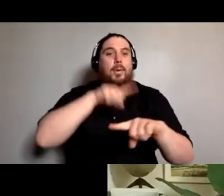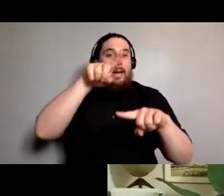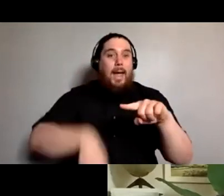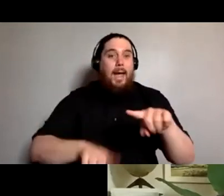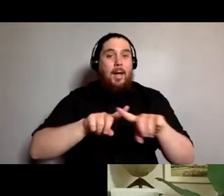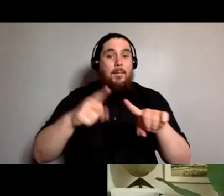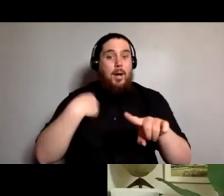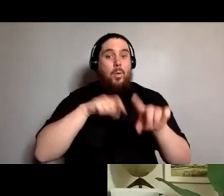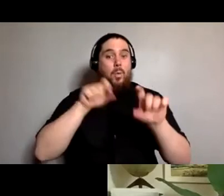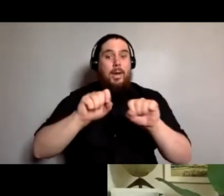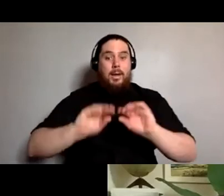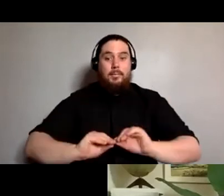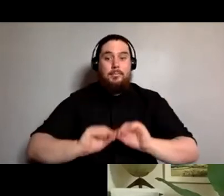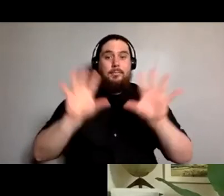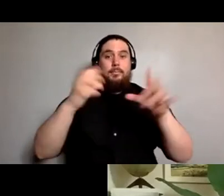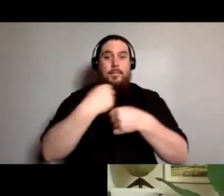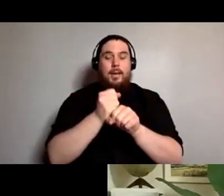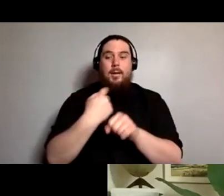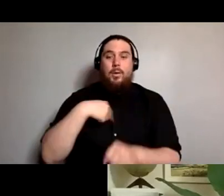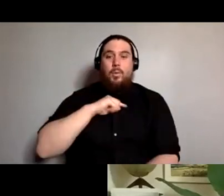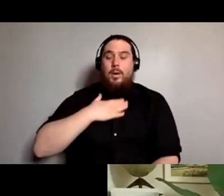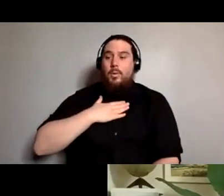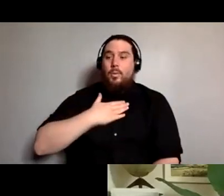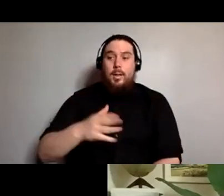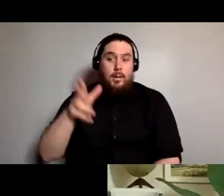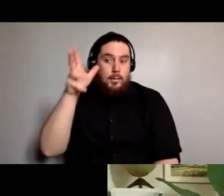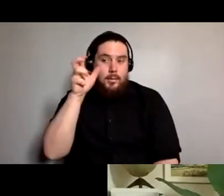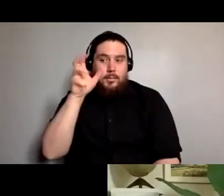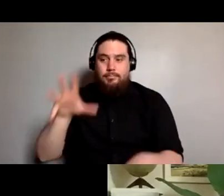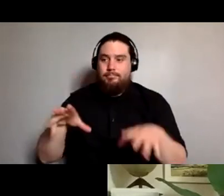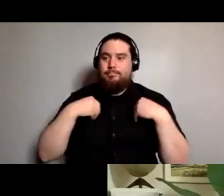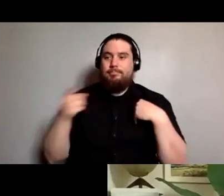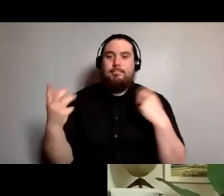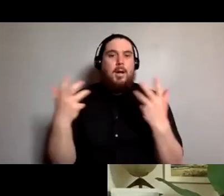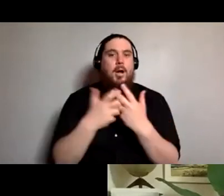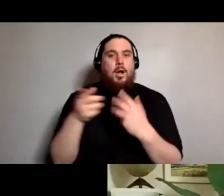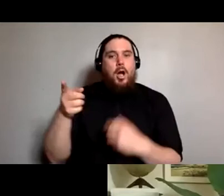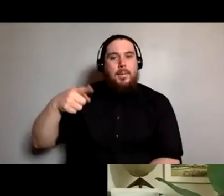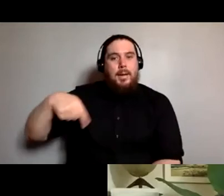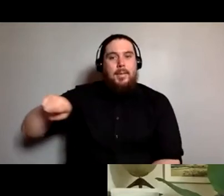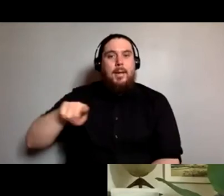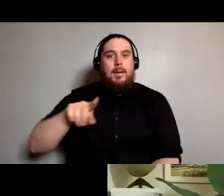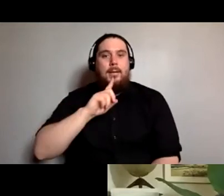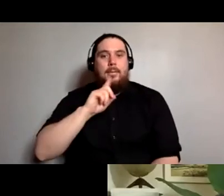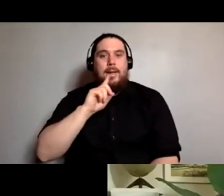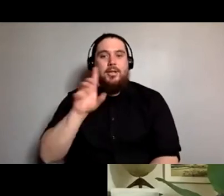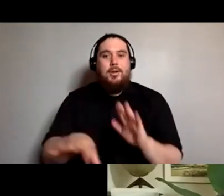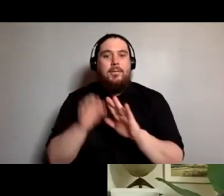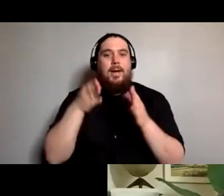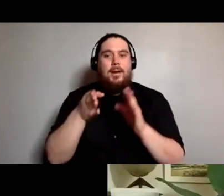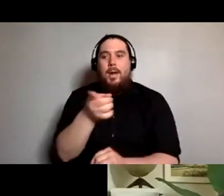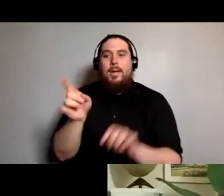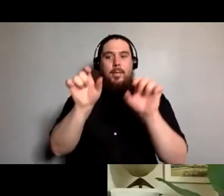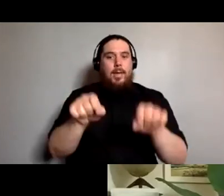clear that we are willing to listen to candidates and accommodate them, and find a way for them to apply, and make